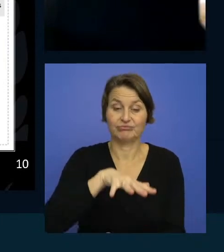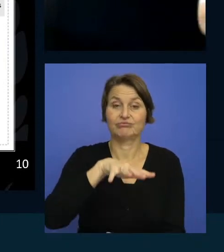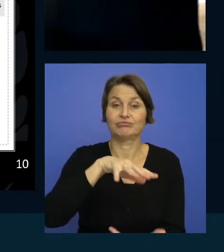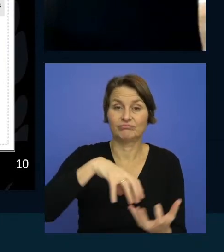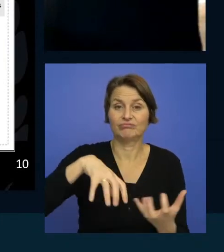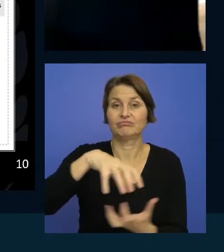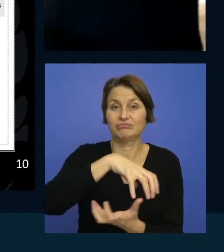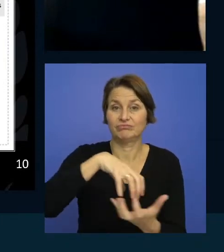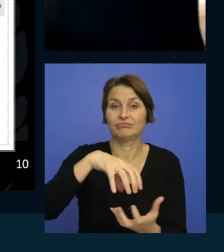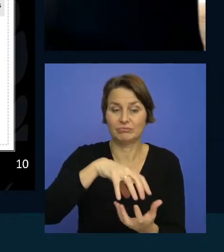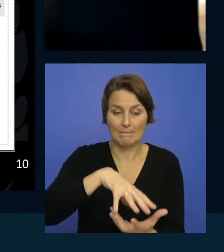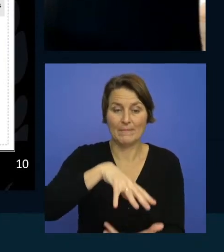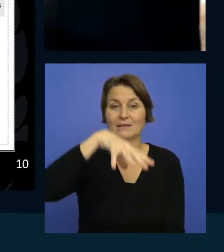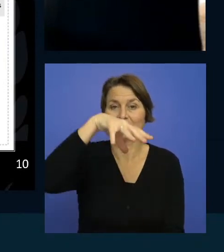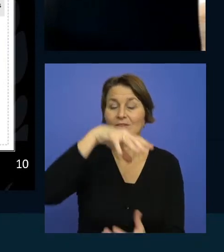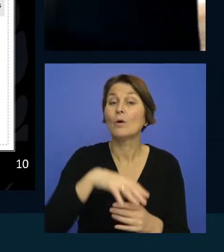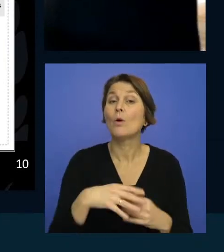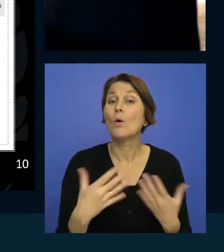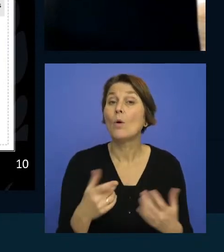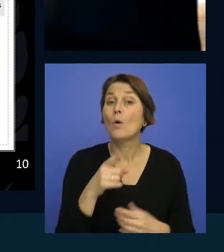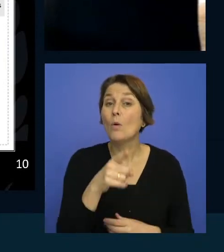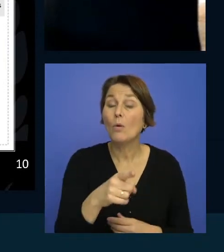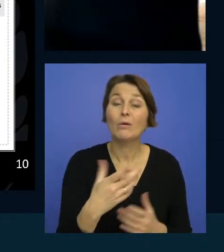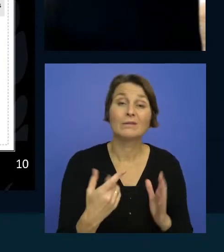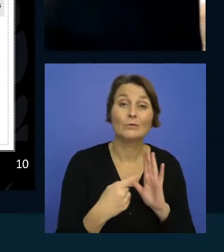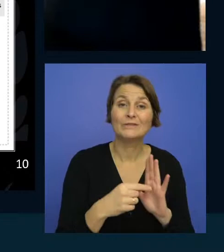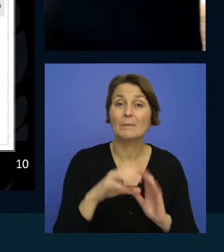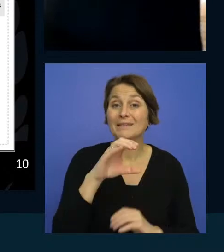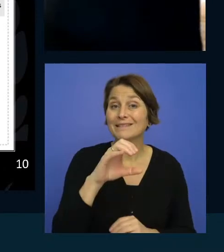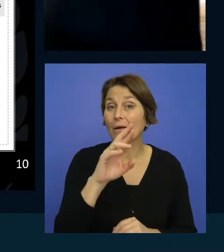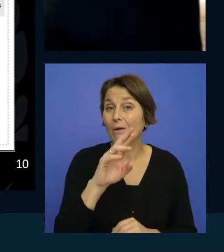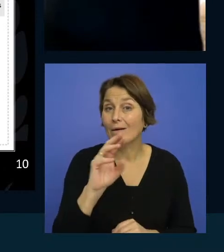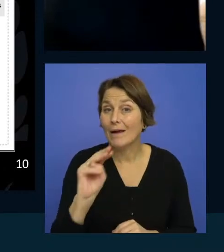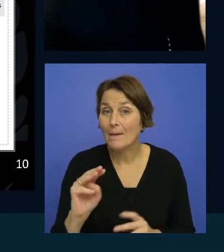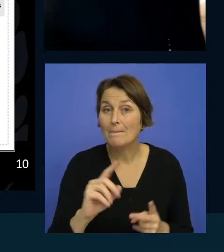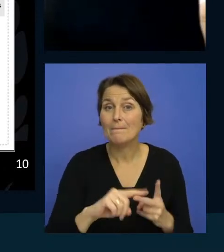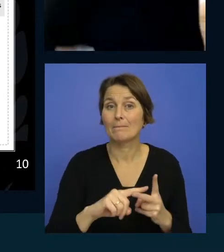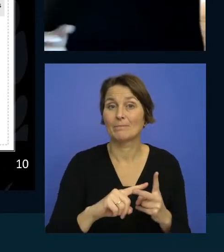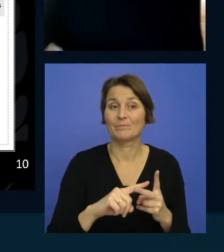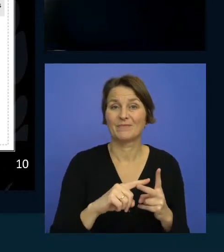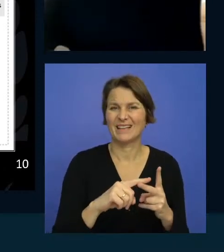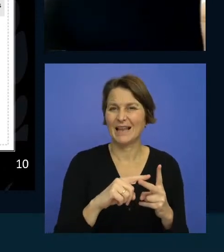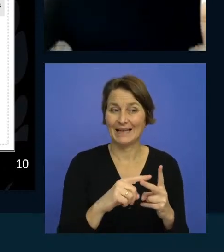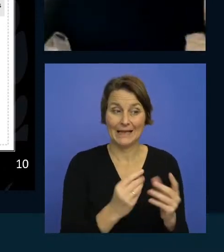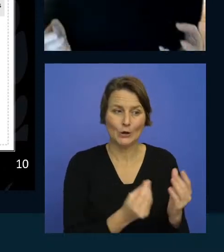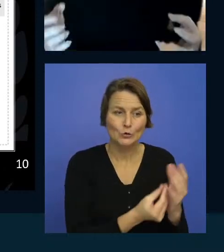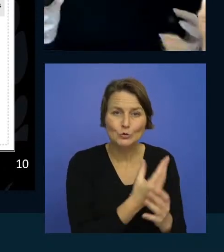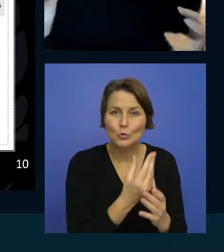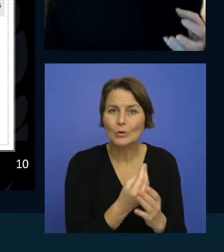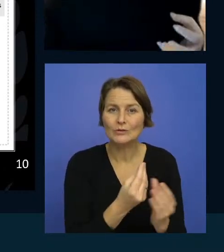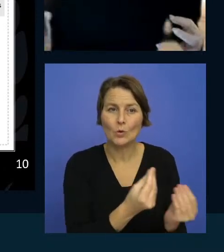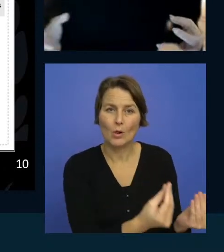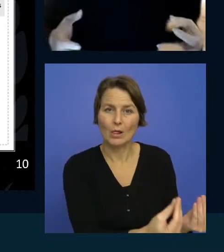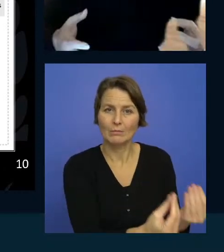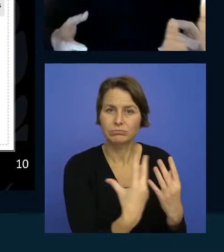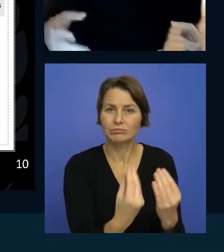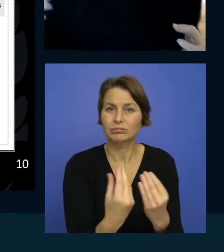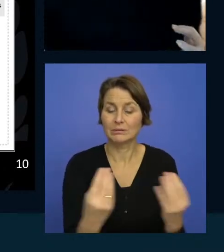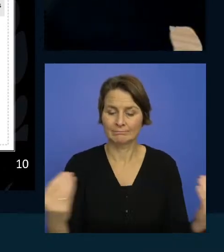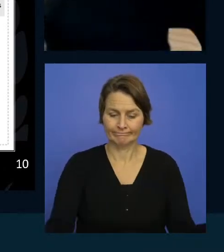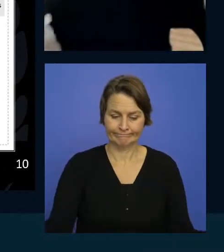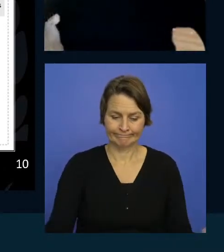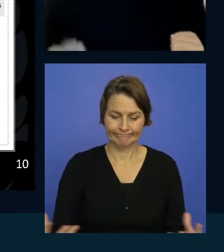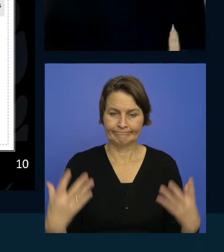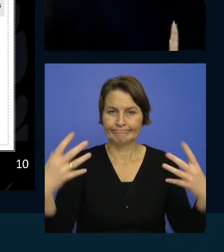so CRM data, into Workplace Analytics as a data source. And it's also quite easy